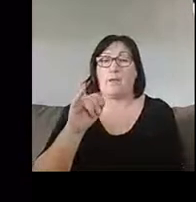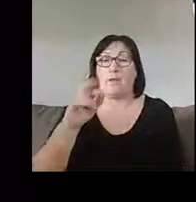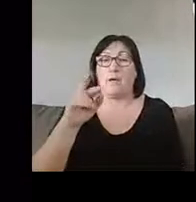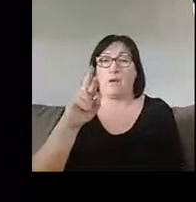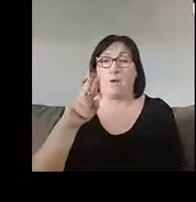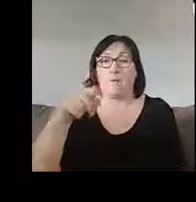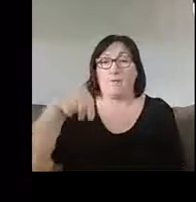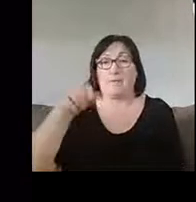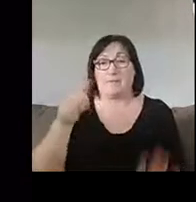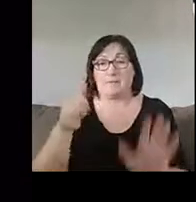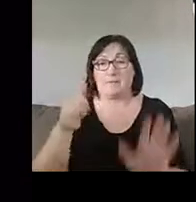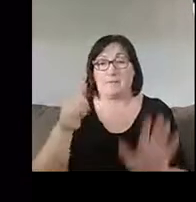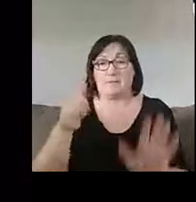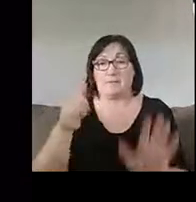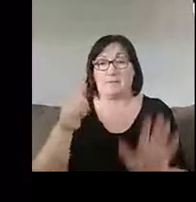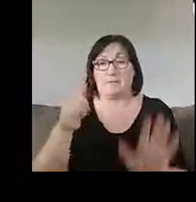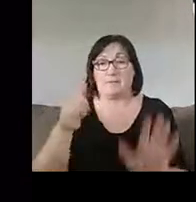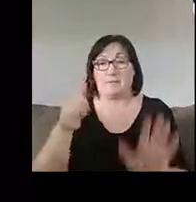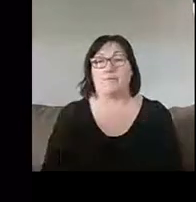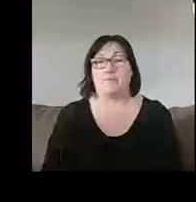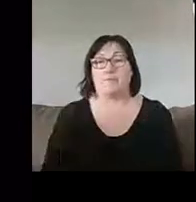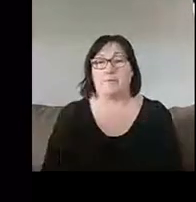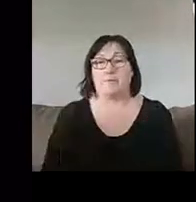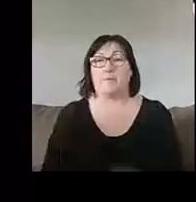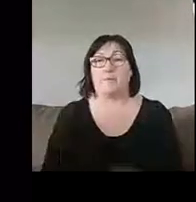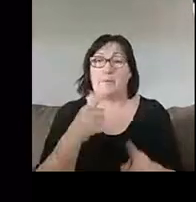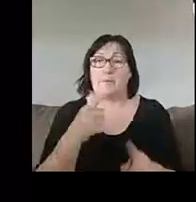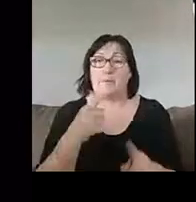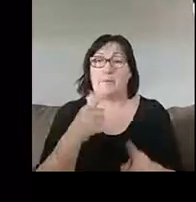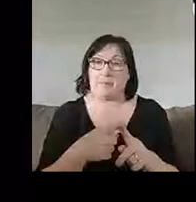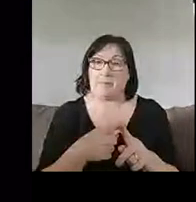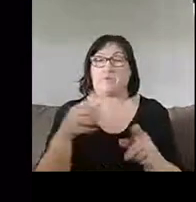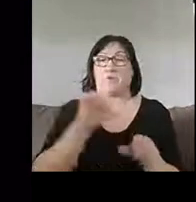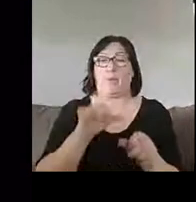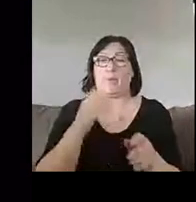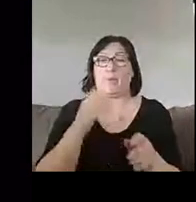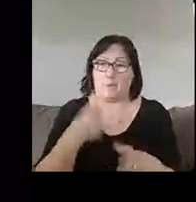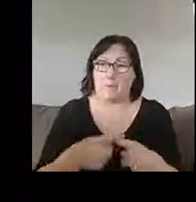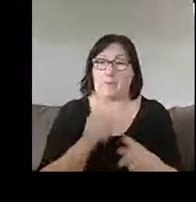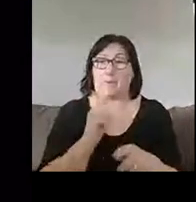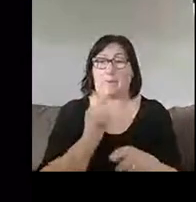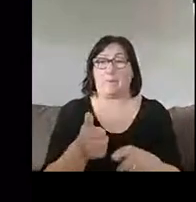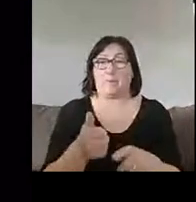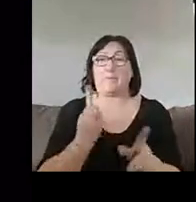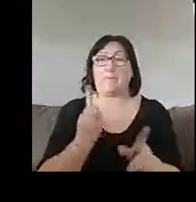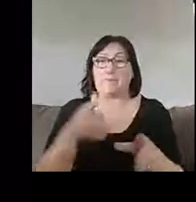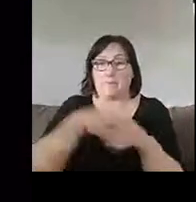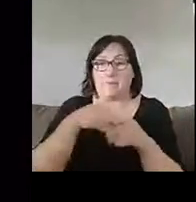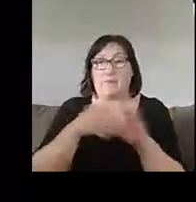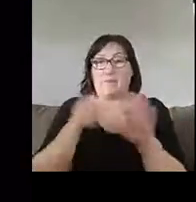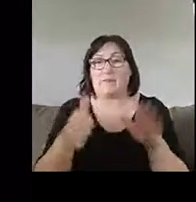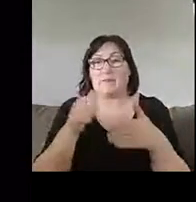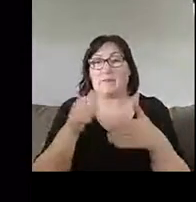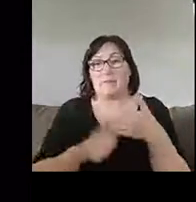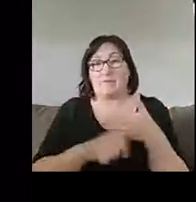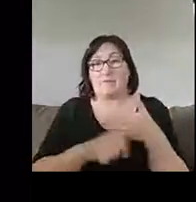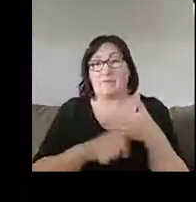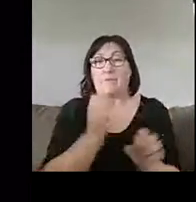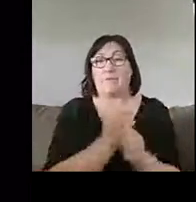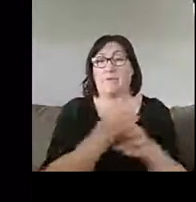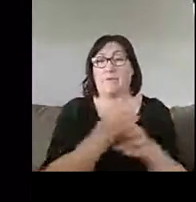individual, the first IRP6 plus the return plus the payment must be within 6 months from the beginning of the year of